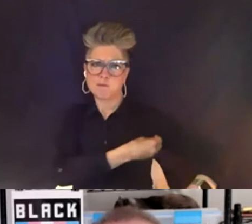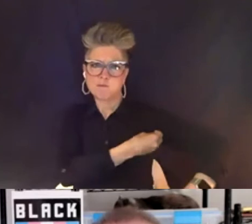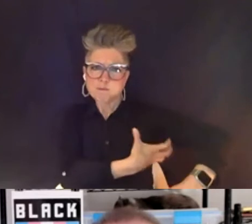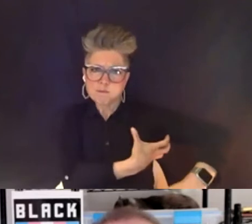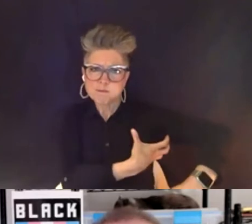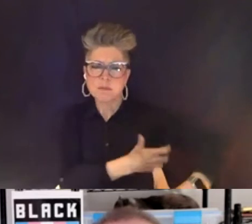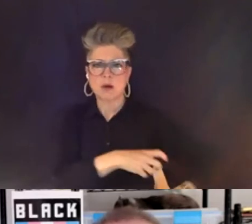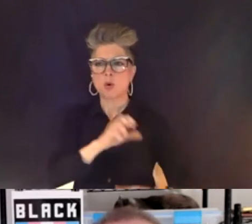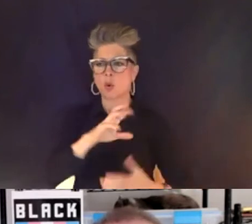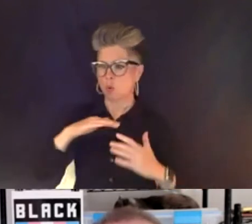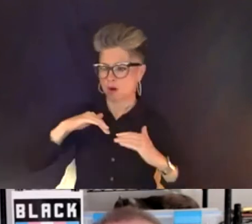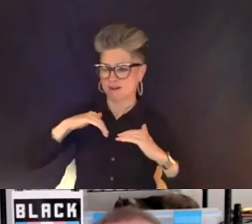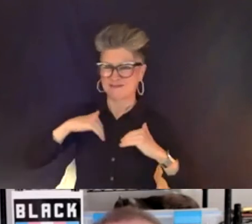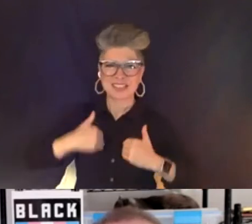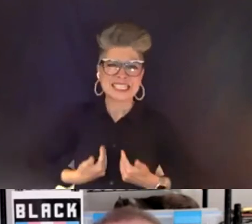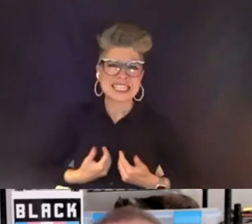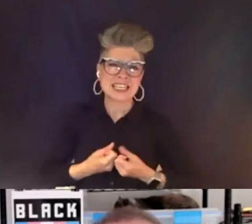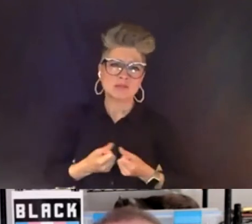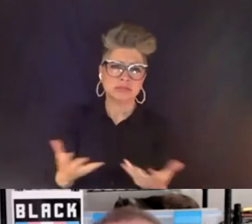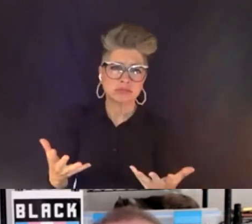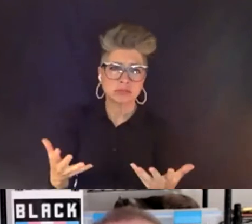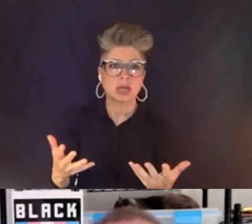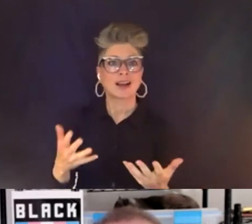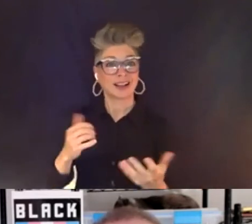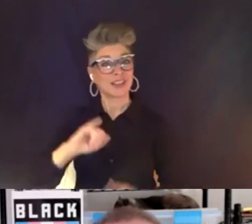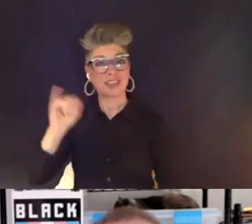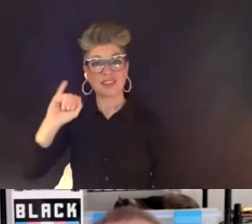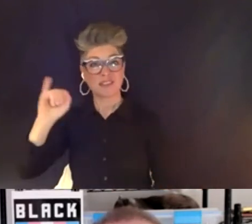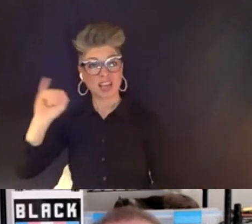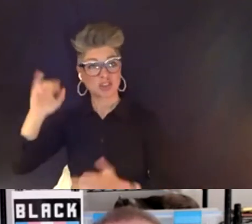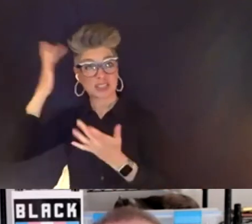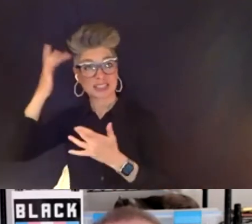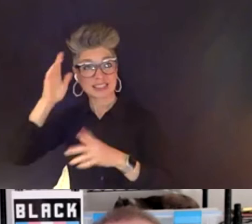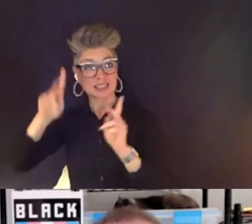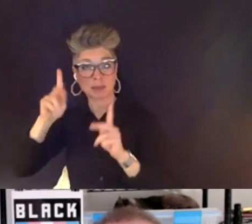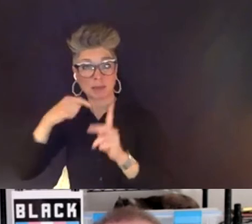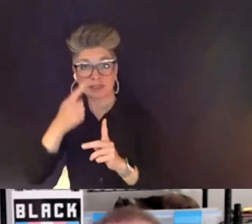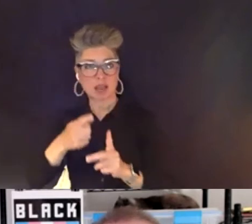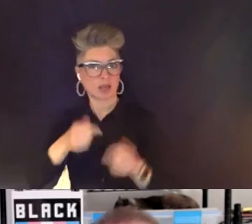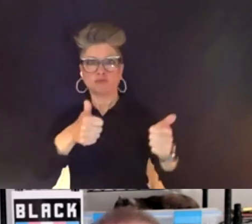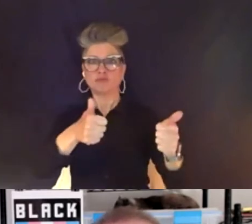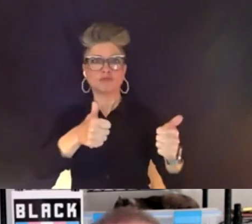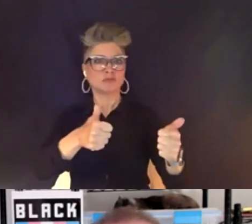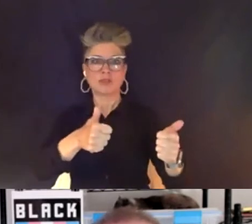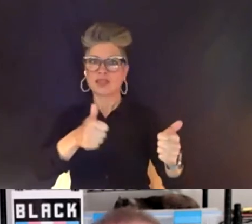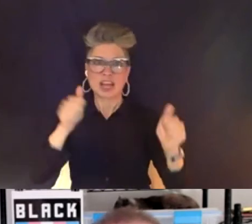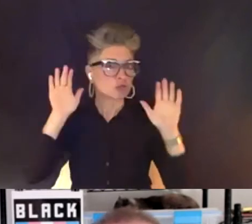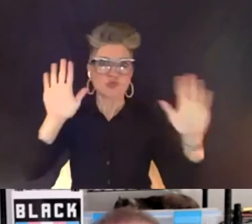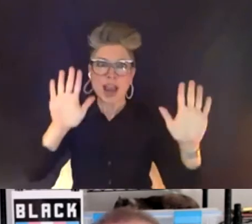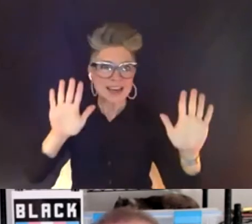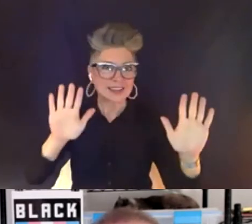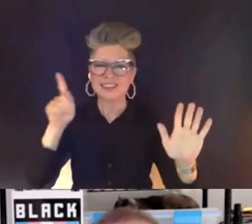really fatigued, literally the response that the infectious disease people are giving is that's a great response. Like they're like cheering for